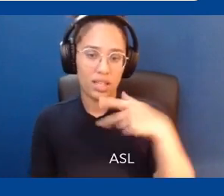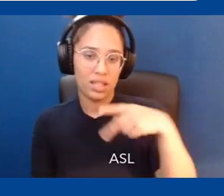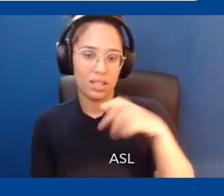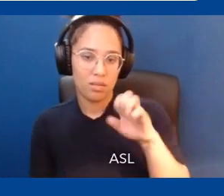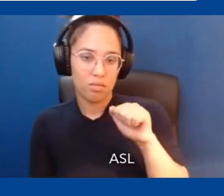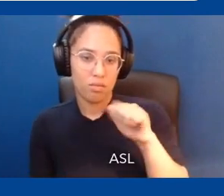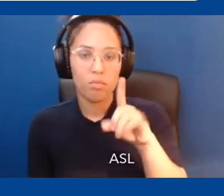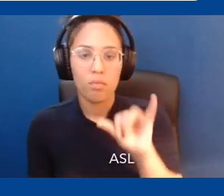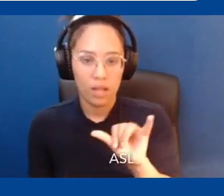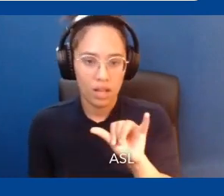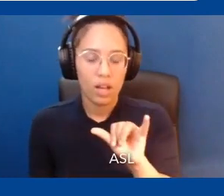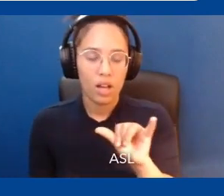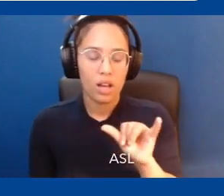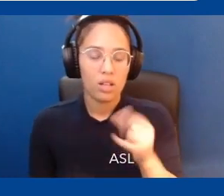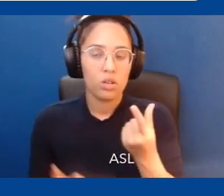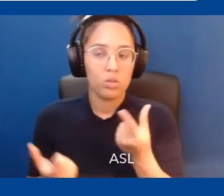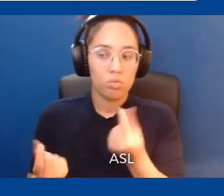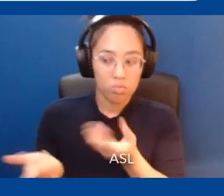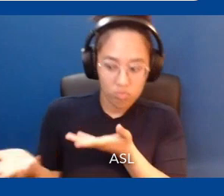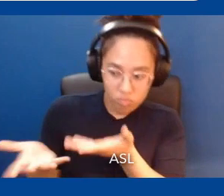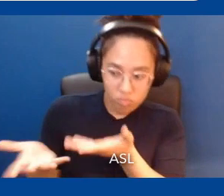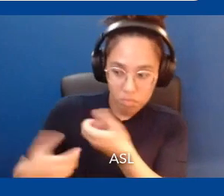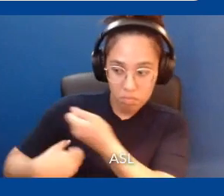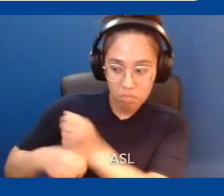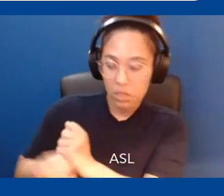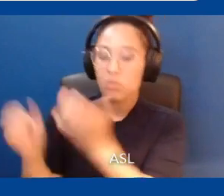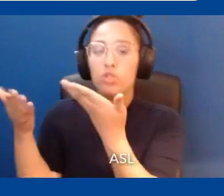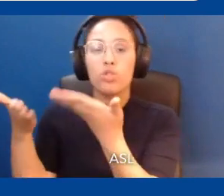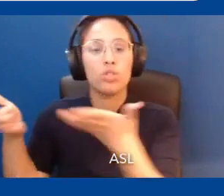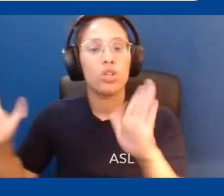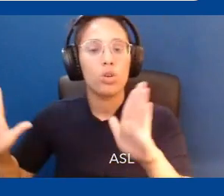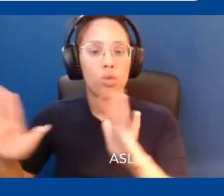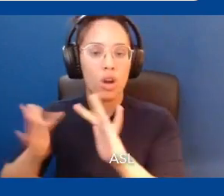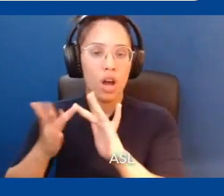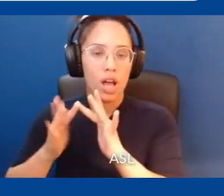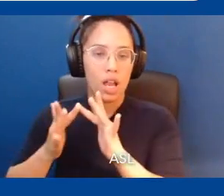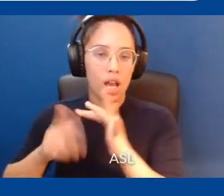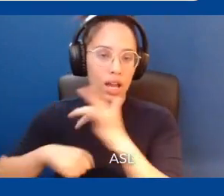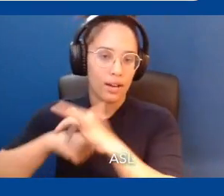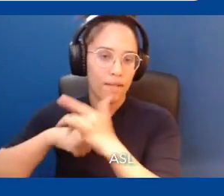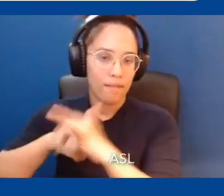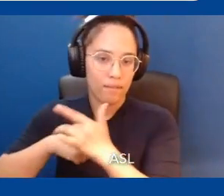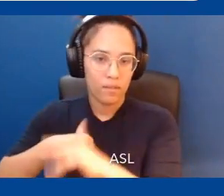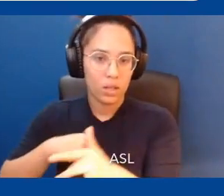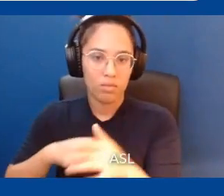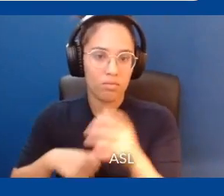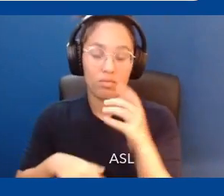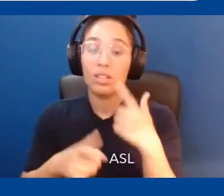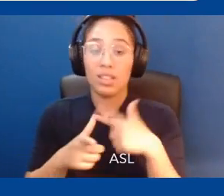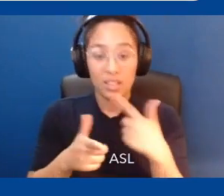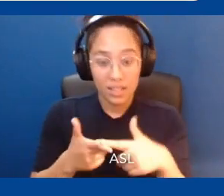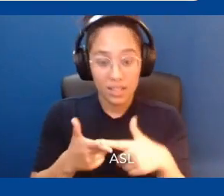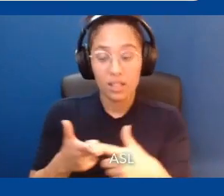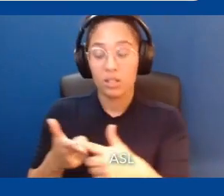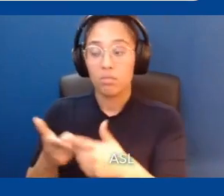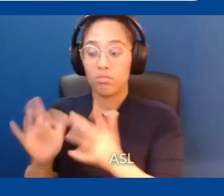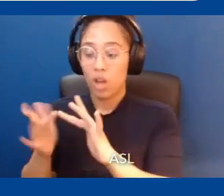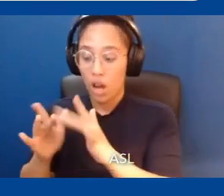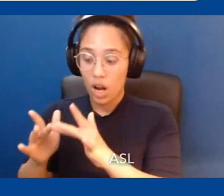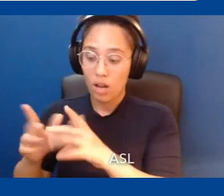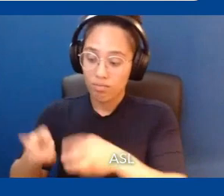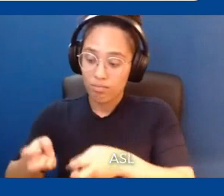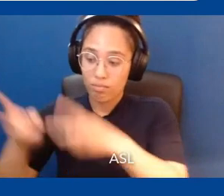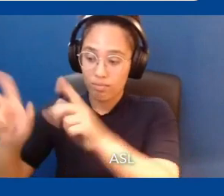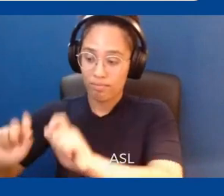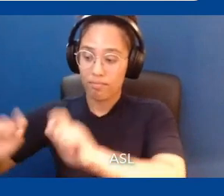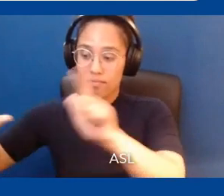making them available online in general, so that they would also be available from anyone in West Papua, but just to kind of help make